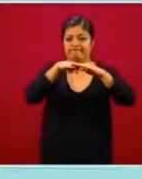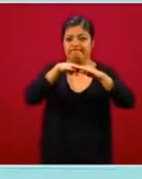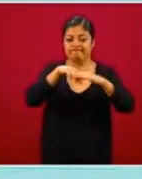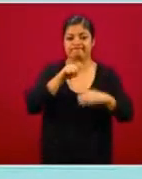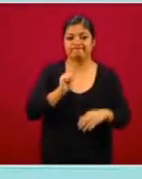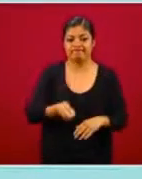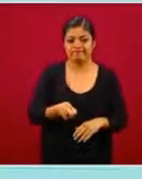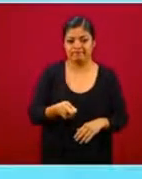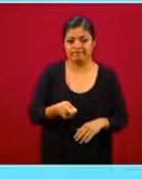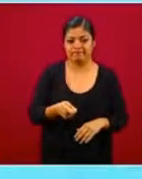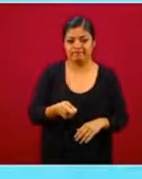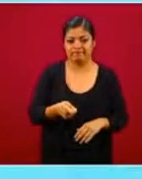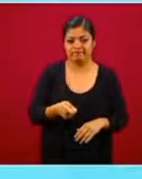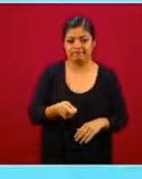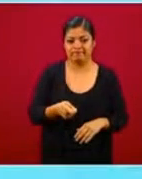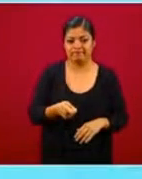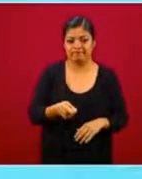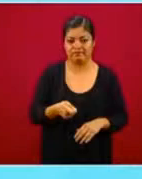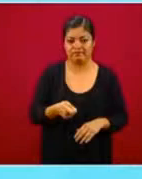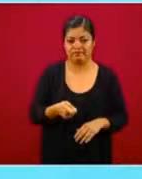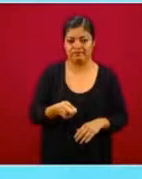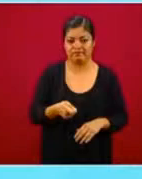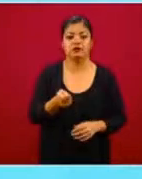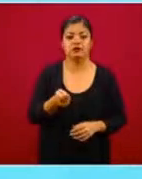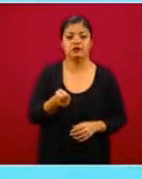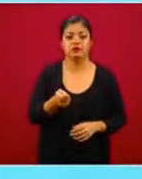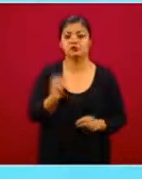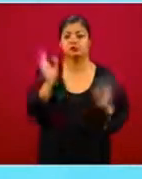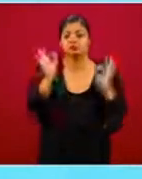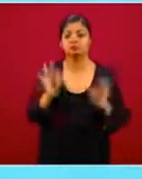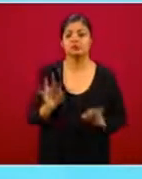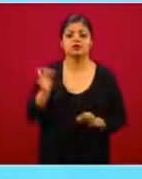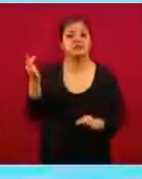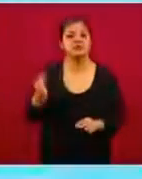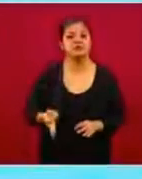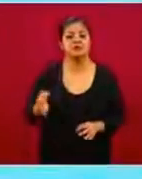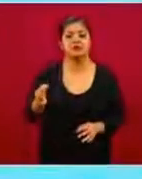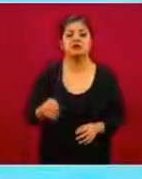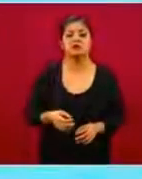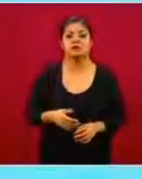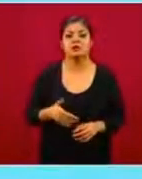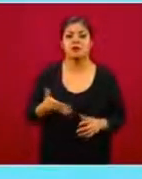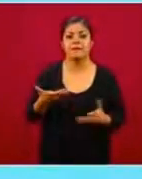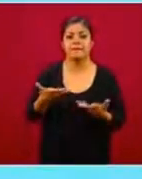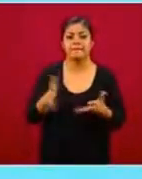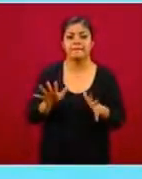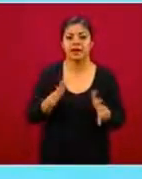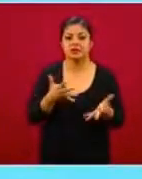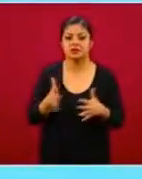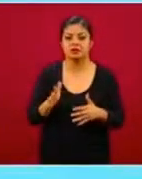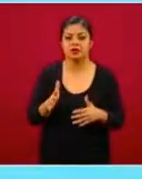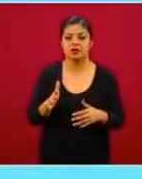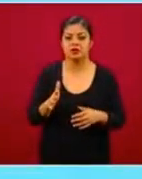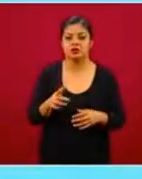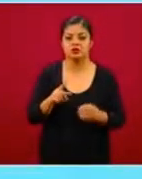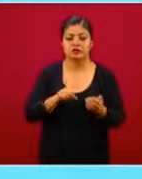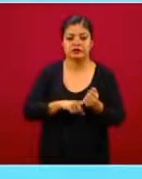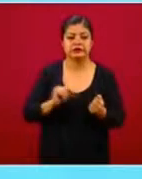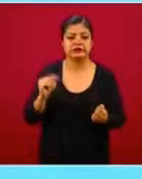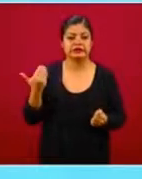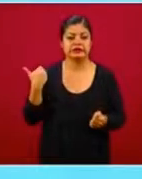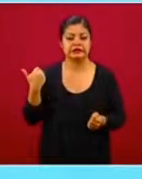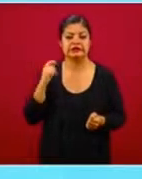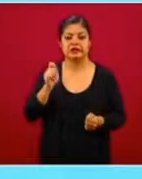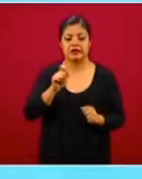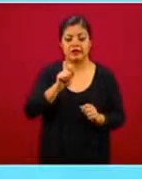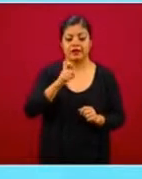8th, we would have the peak here, highest point of the curve, and that's exactly what happened.